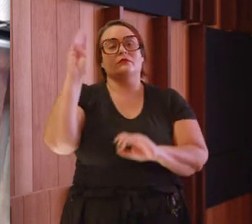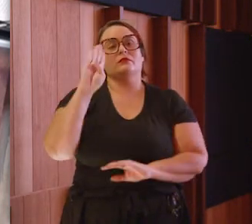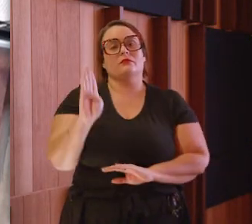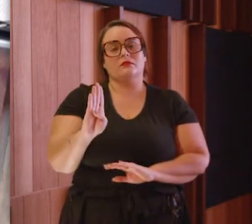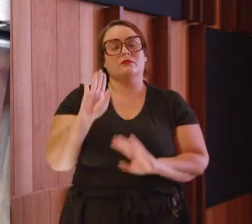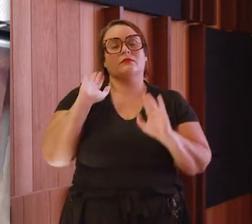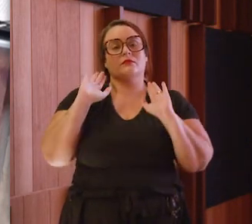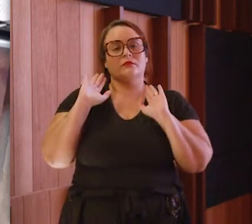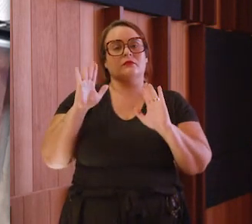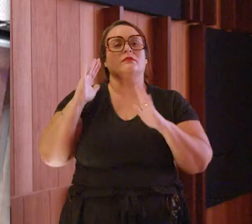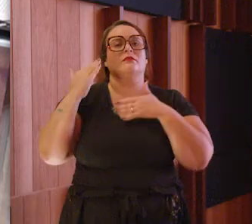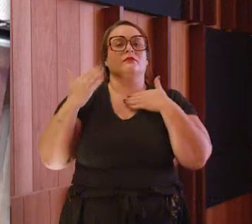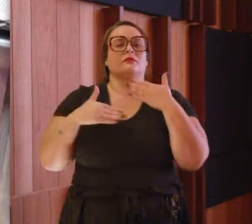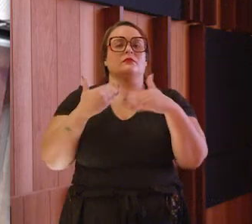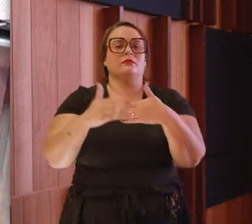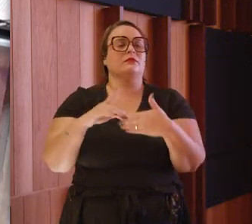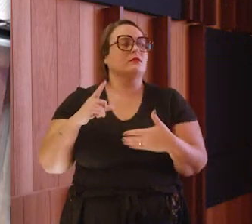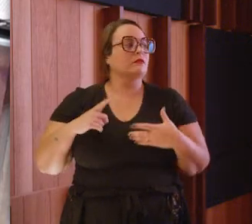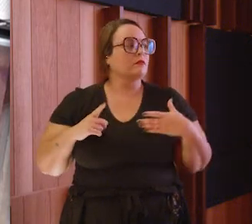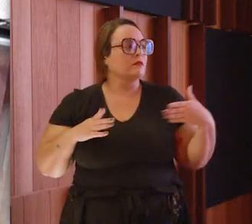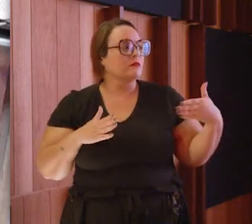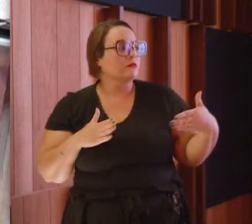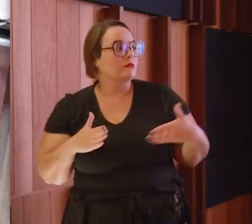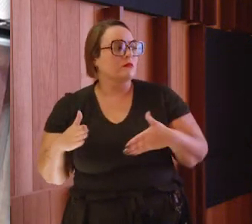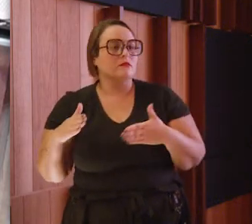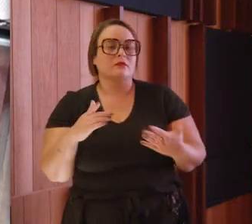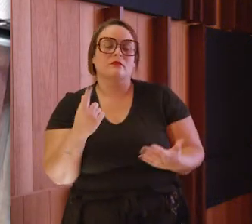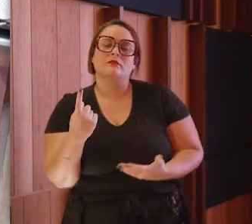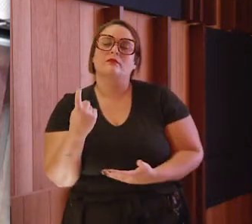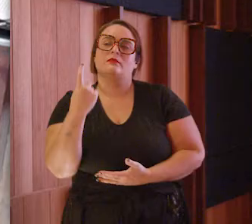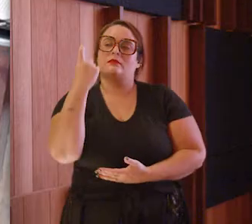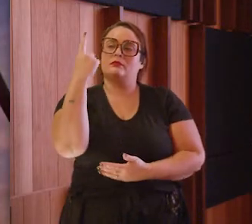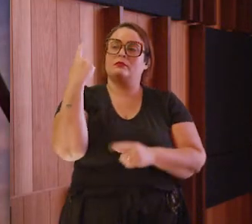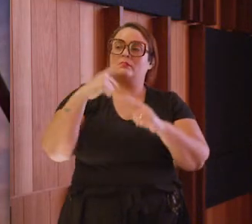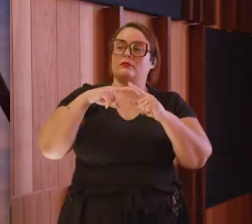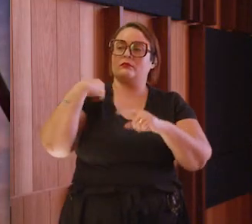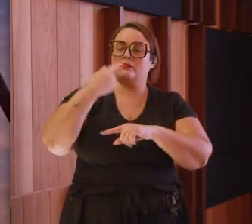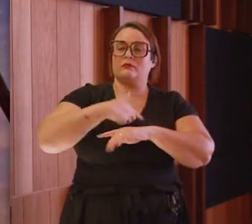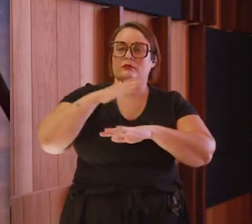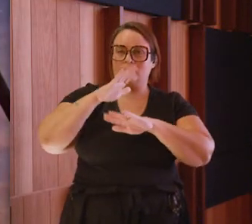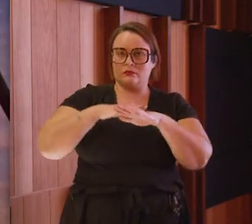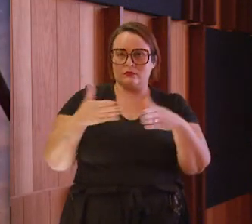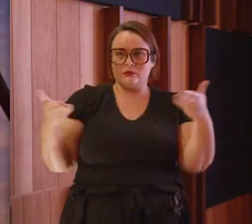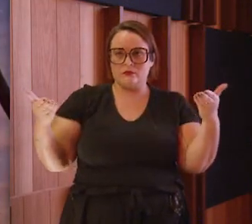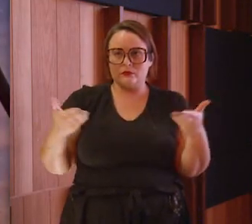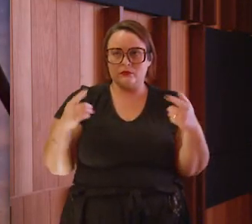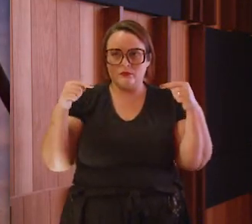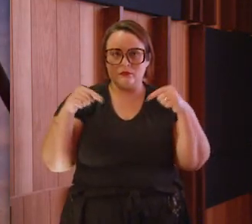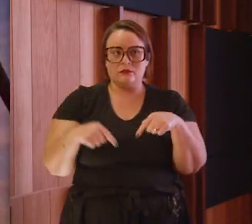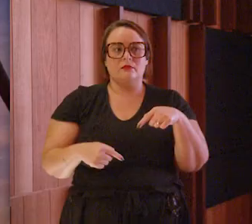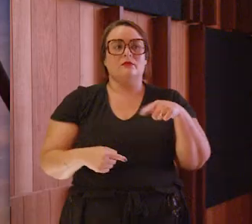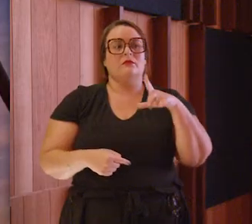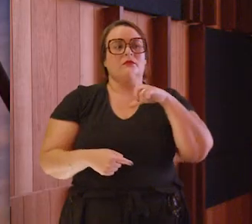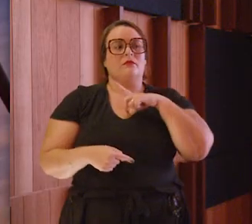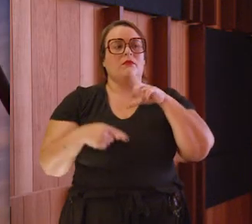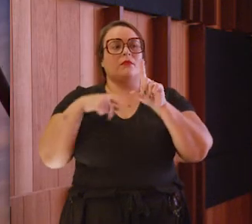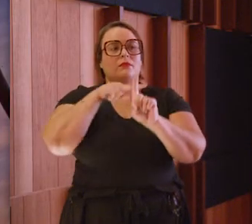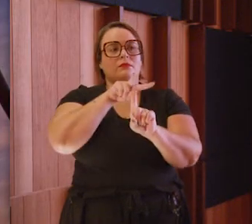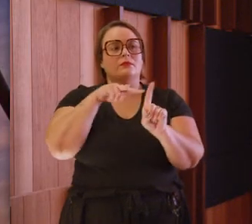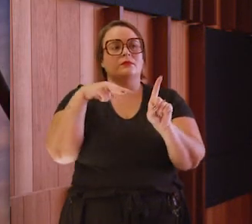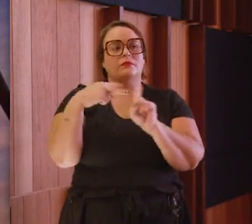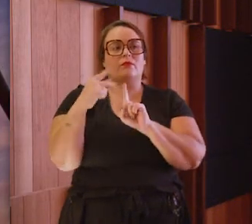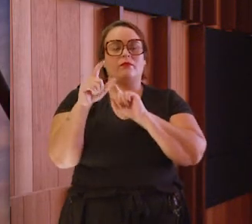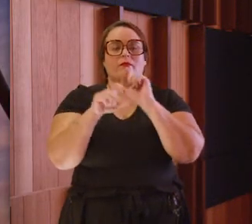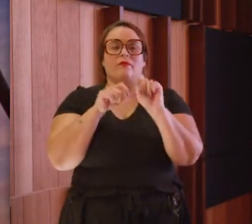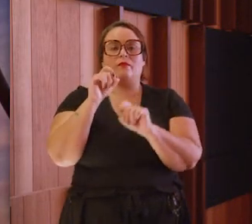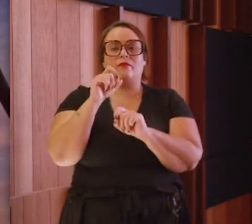tax reform, because we're doing corporate tax-wide tax reform, and because we just did